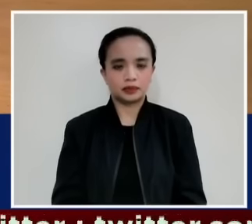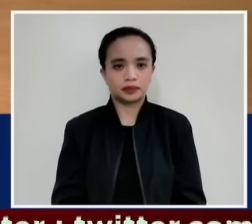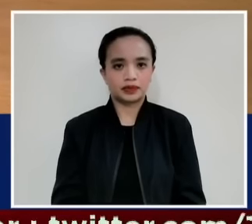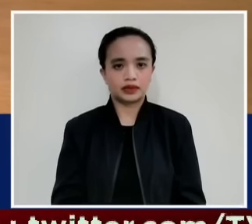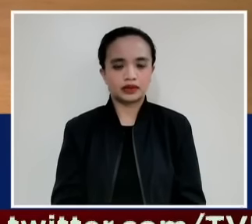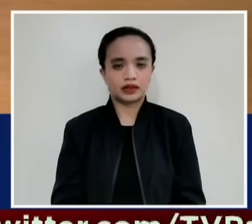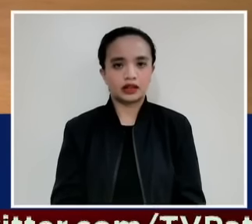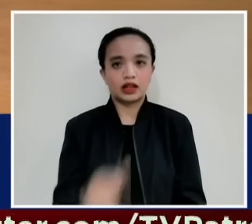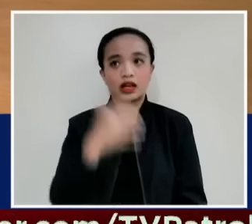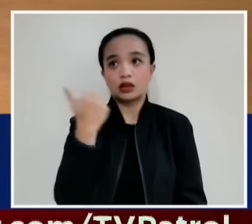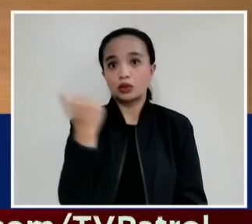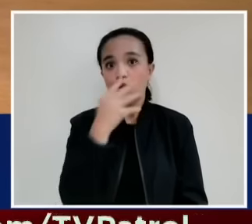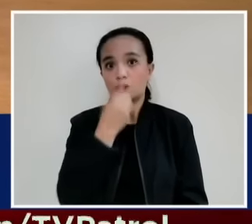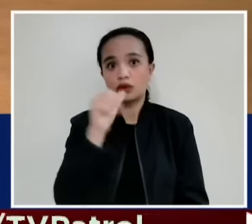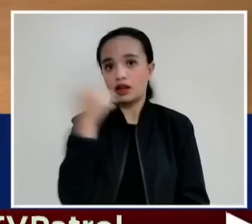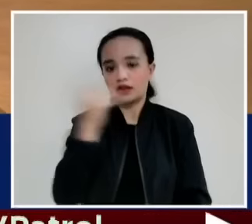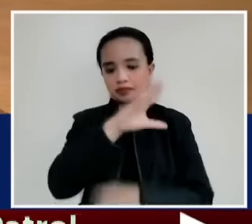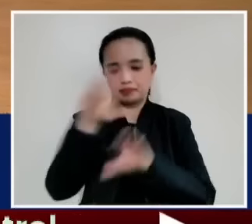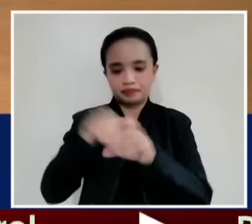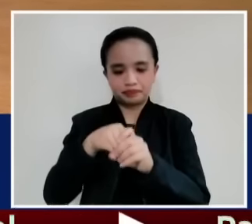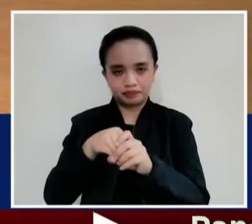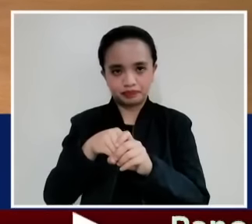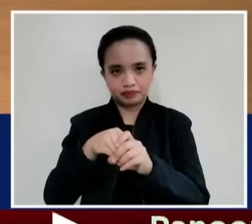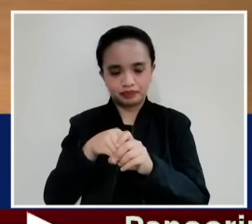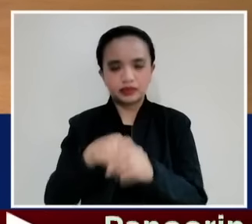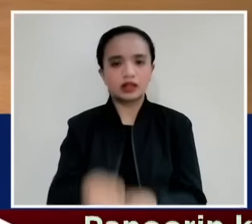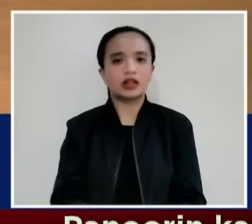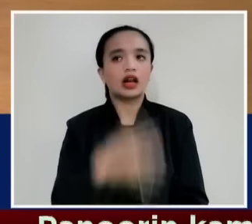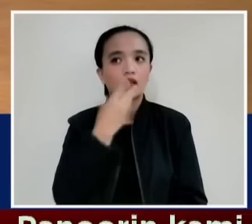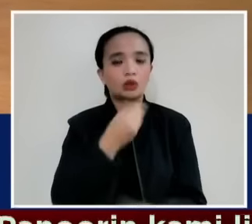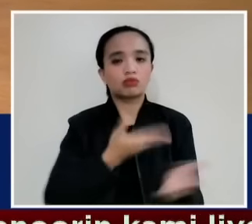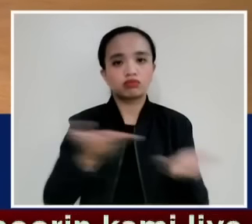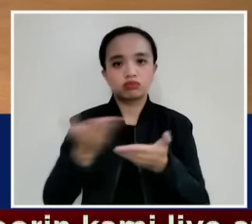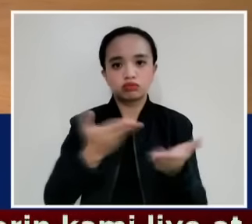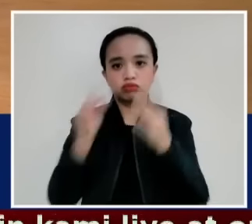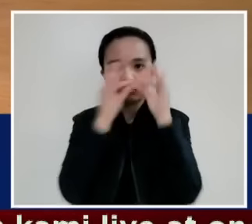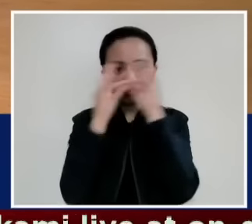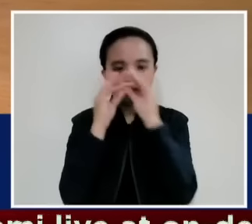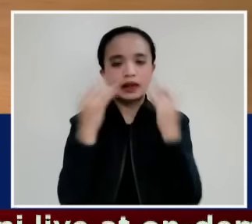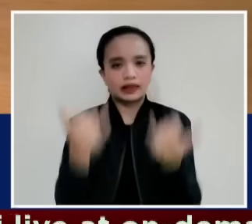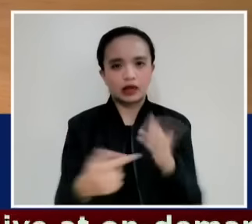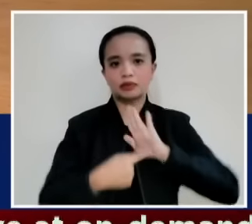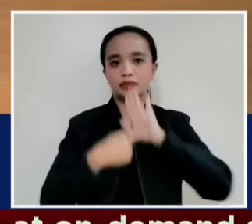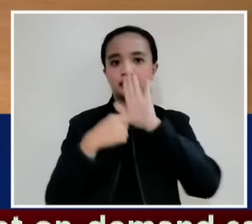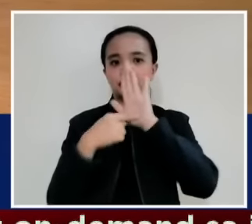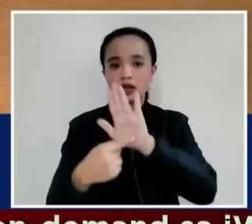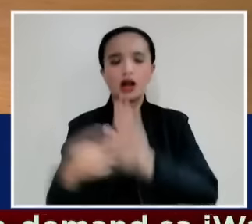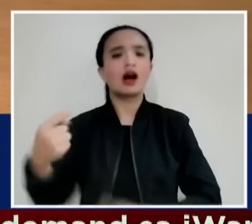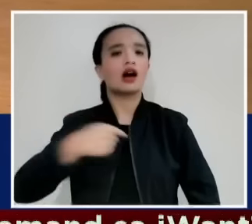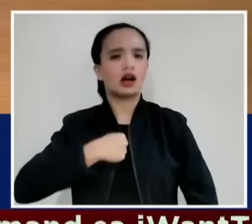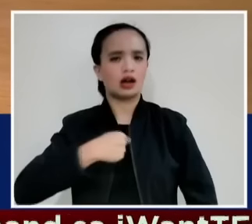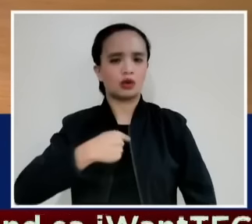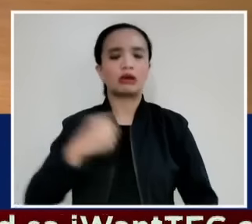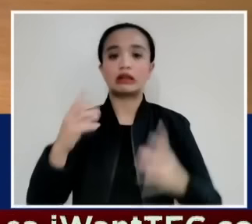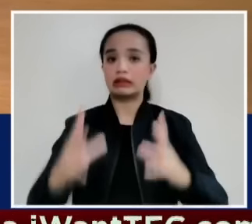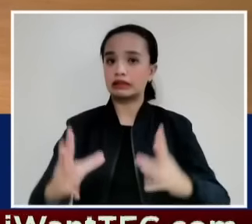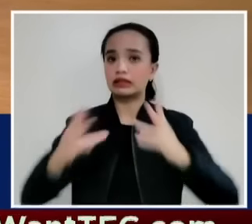others involved in the highly nefarious drug trade have been exposed. I will be accepting